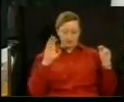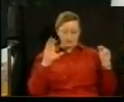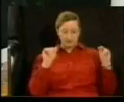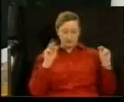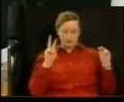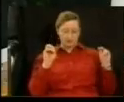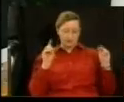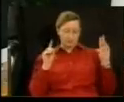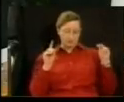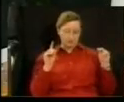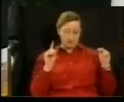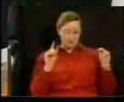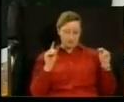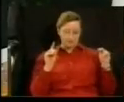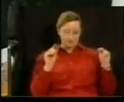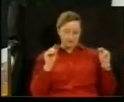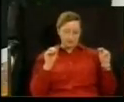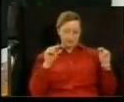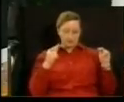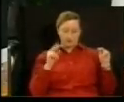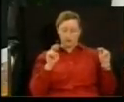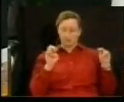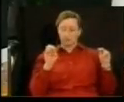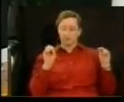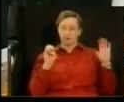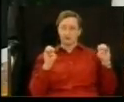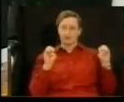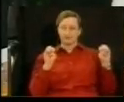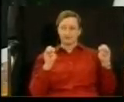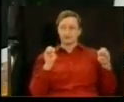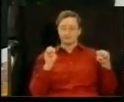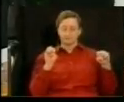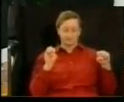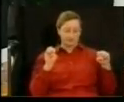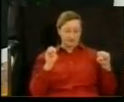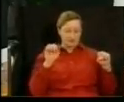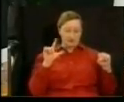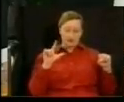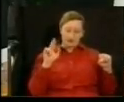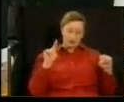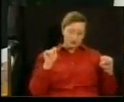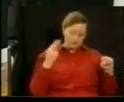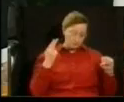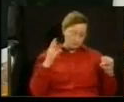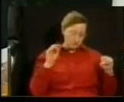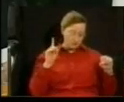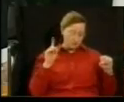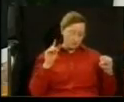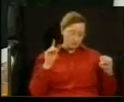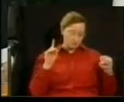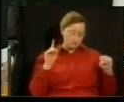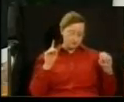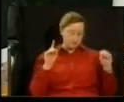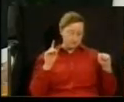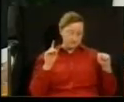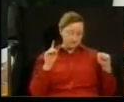Kaywood, Commissioner Grease, Yes. Commissioner Luthold, Commissioner